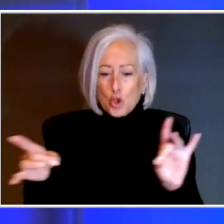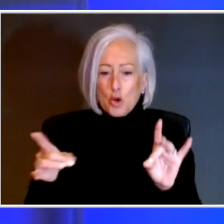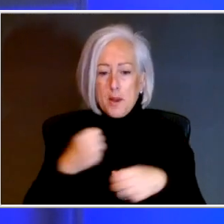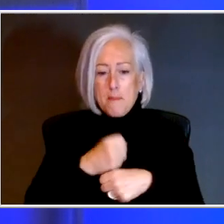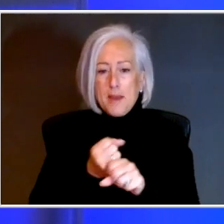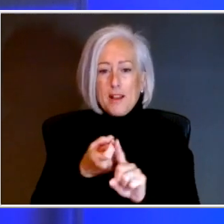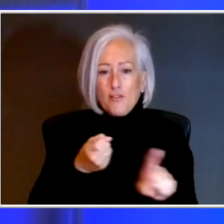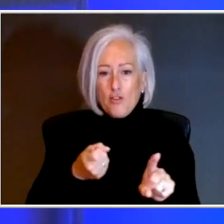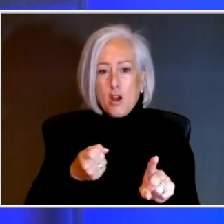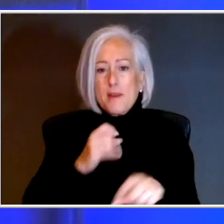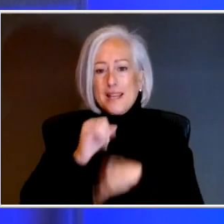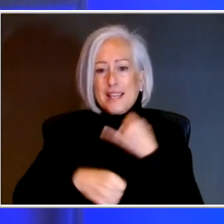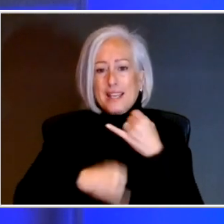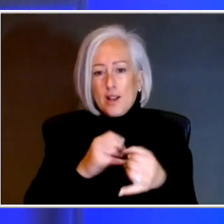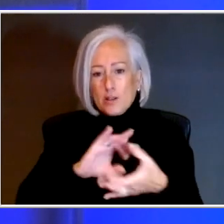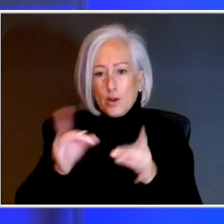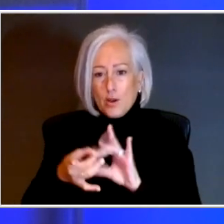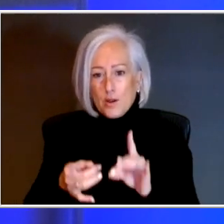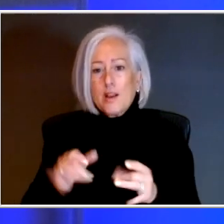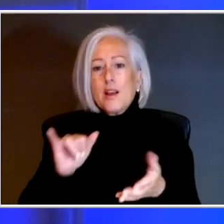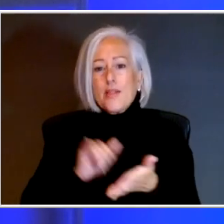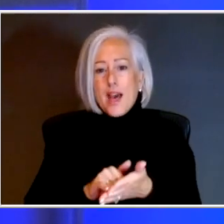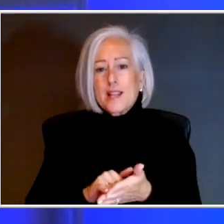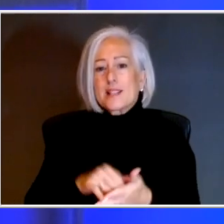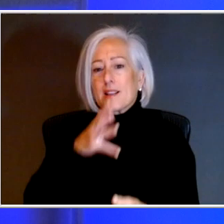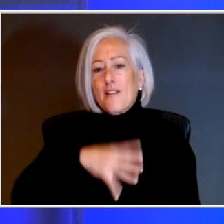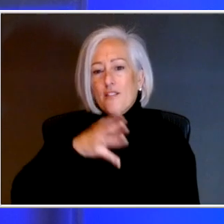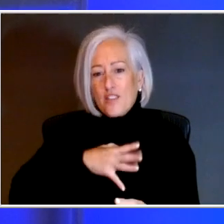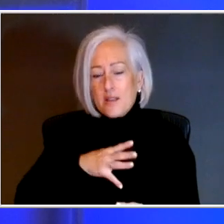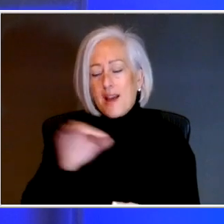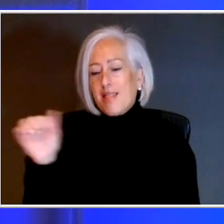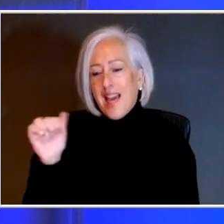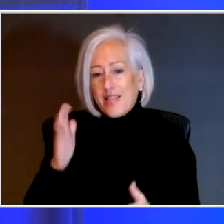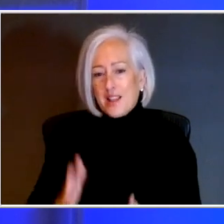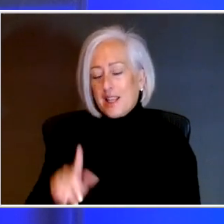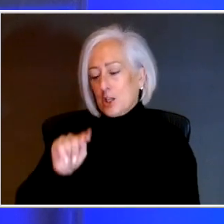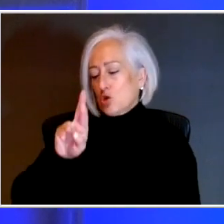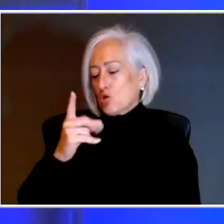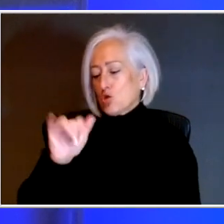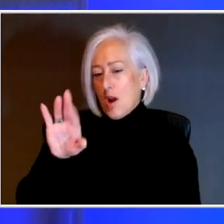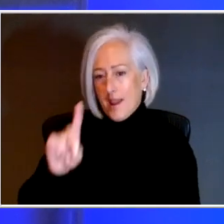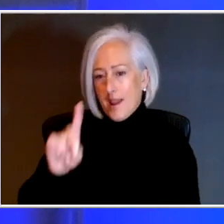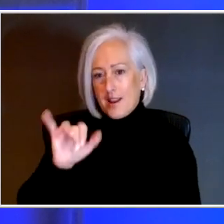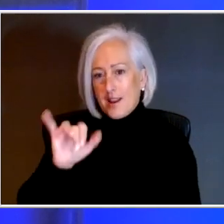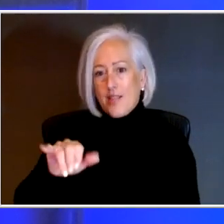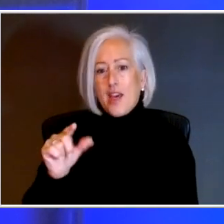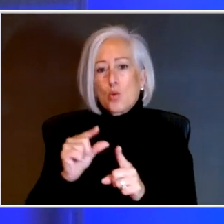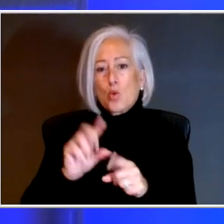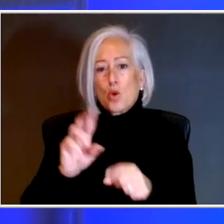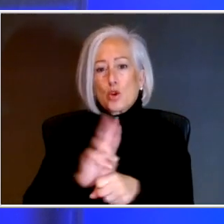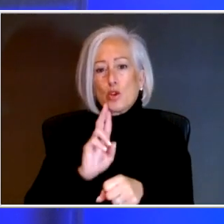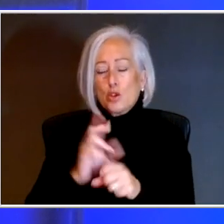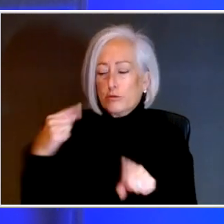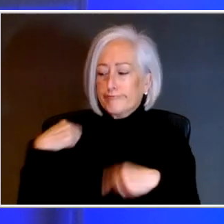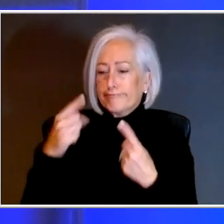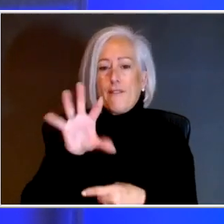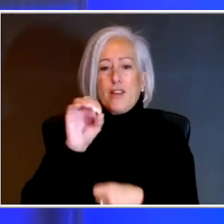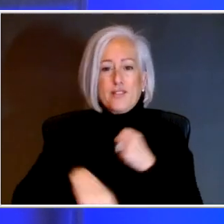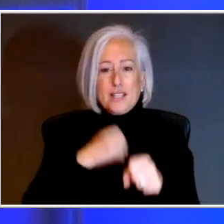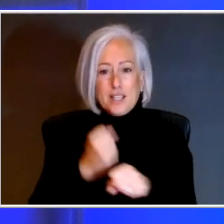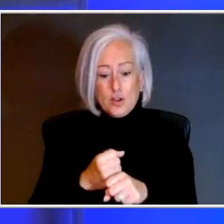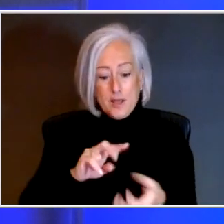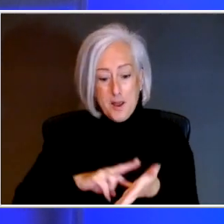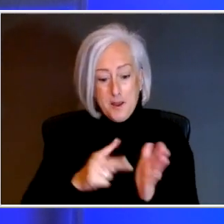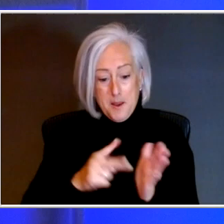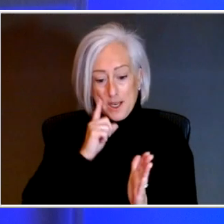term female athlete triad, which is a term we've utilized for over 50 years. Indicating that we notice that in very